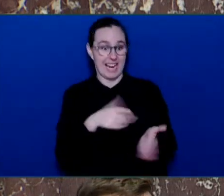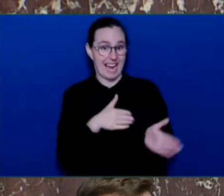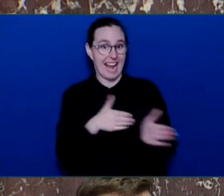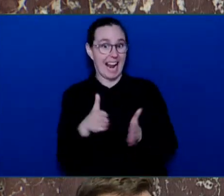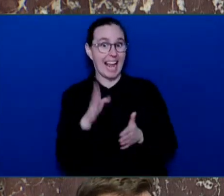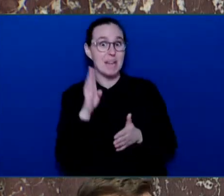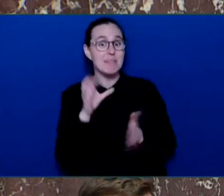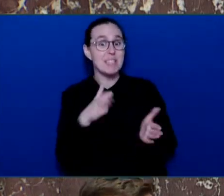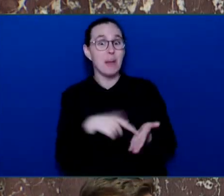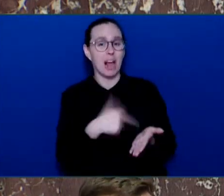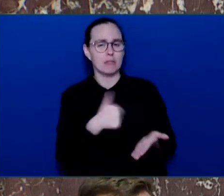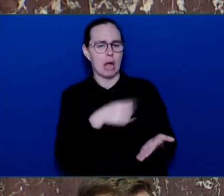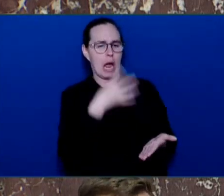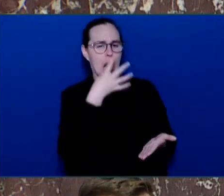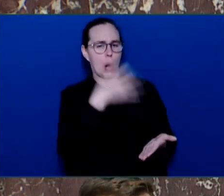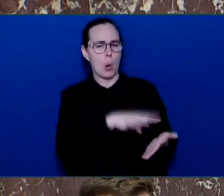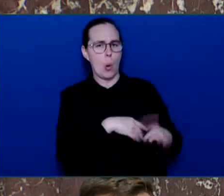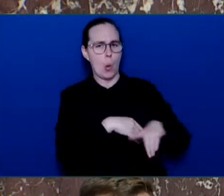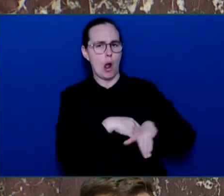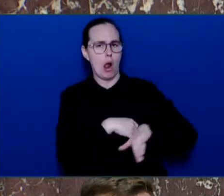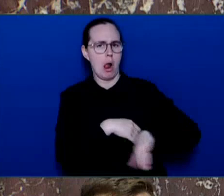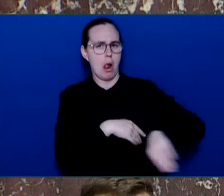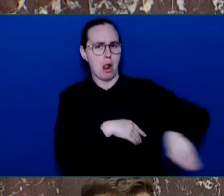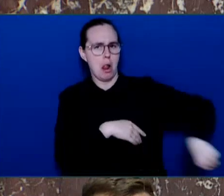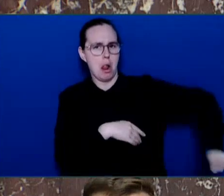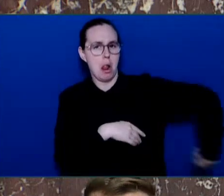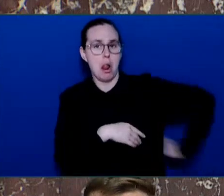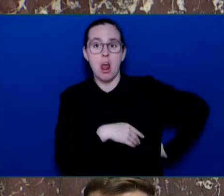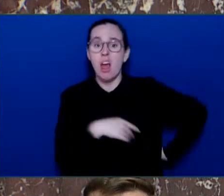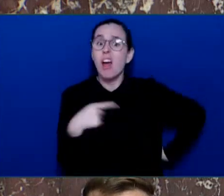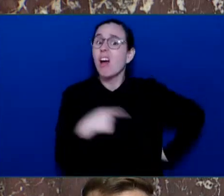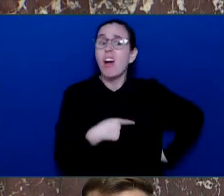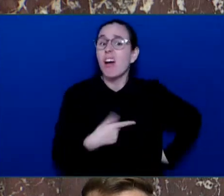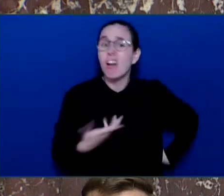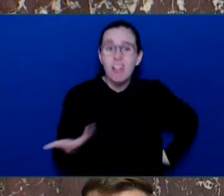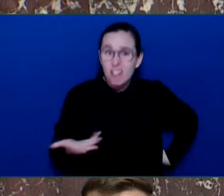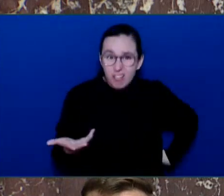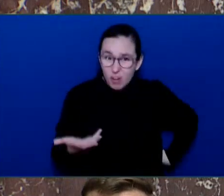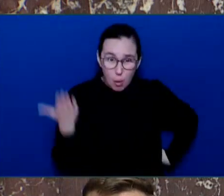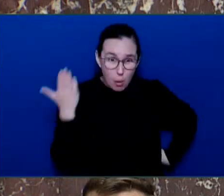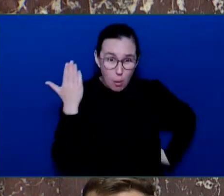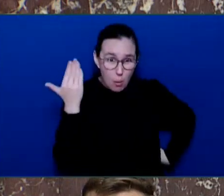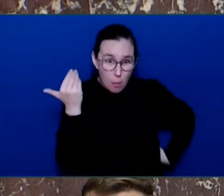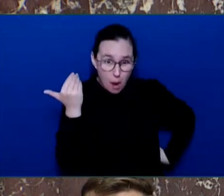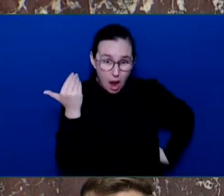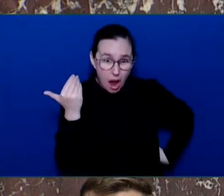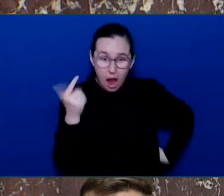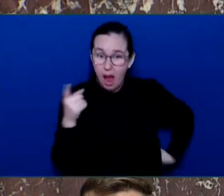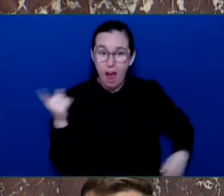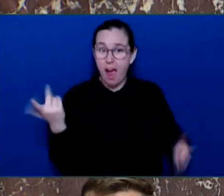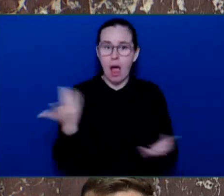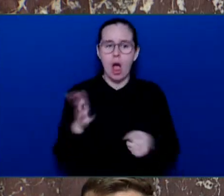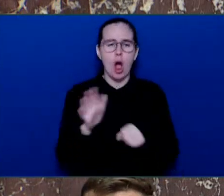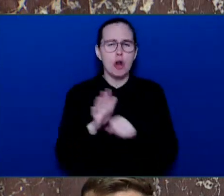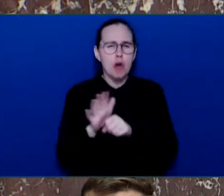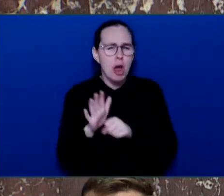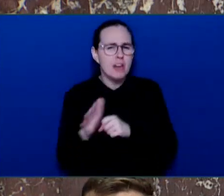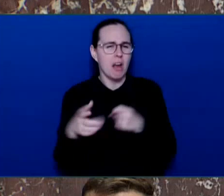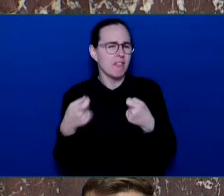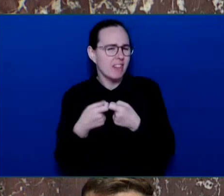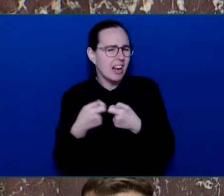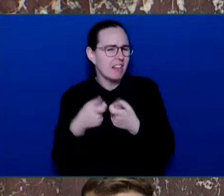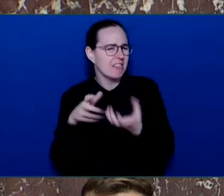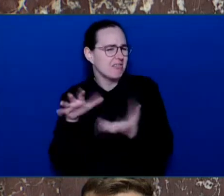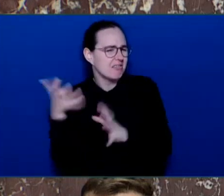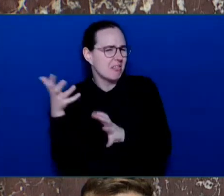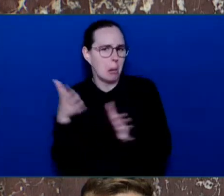lack of electrical capacity. Then, only last week, the memo from the Energy Minister admitted the same thing. Industries are